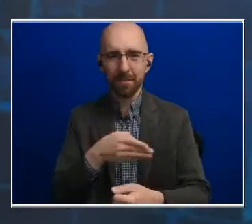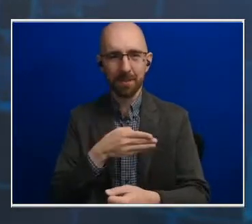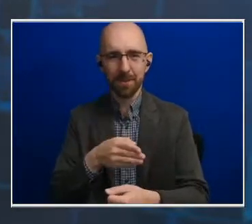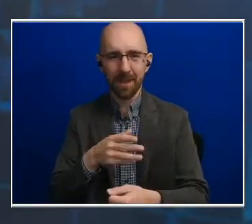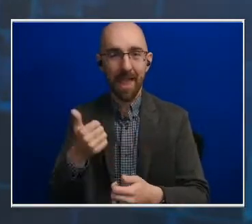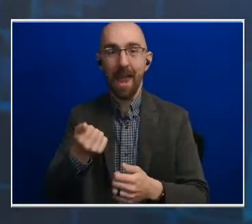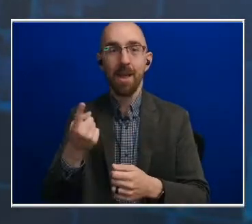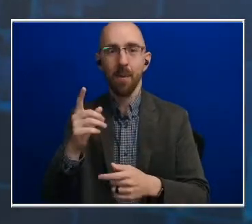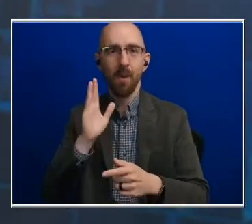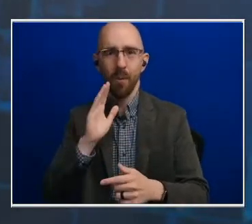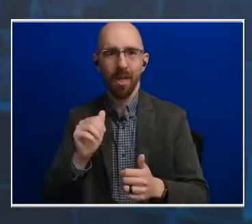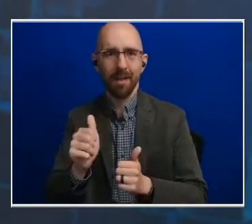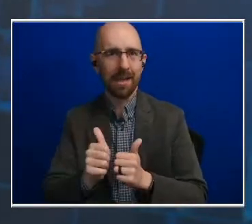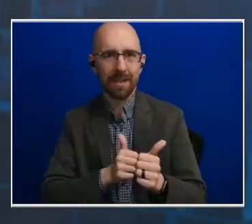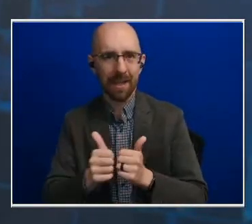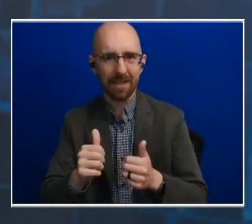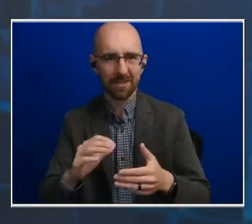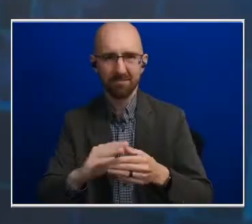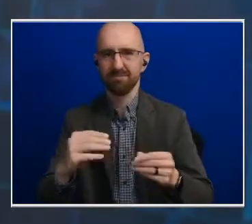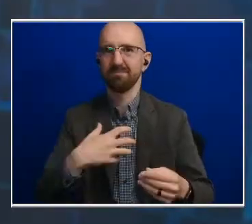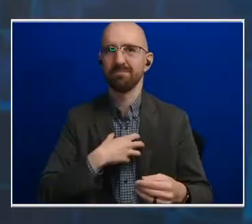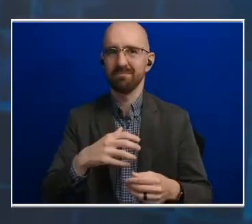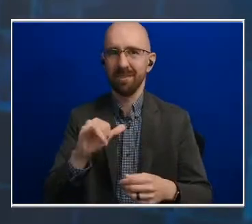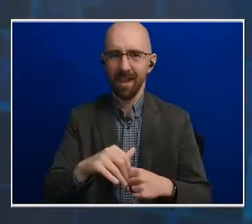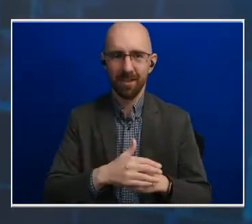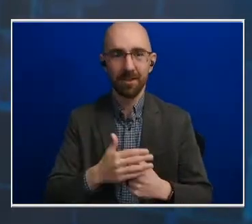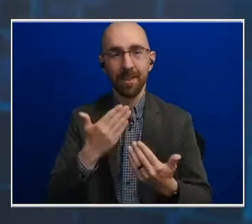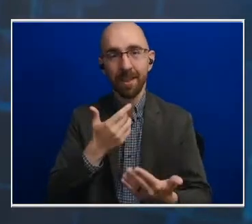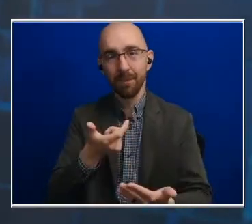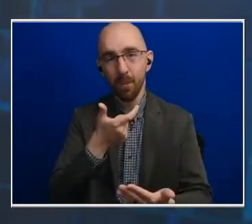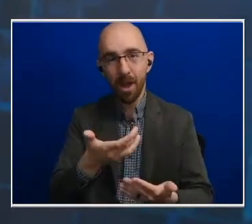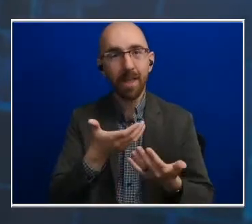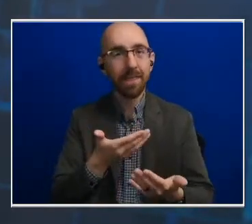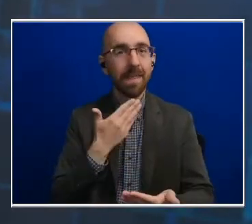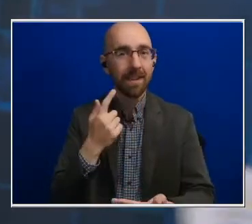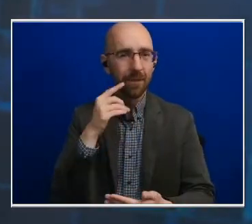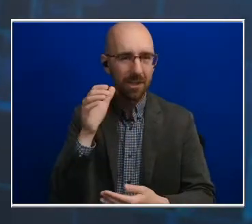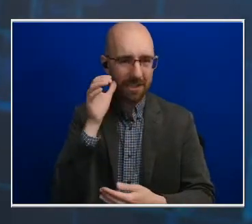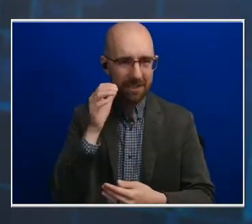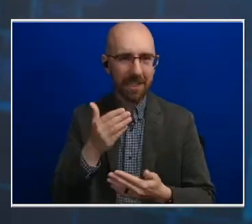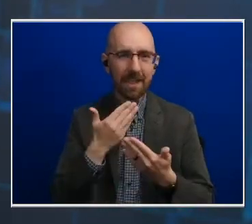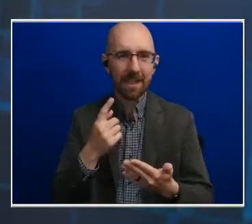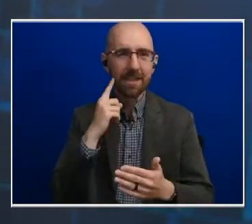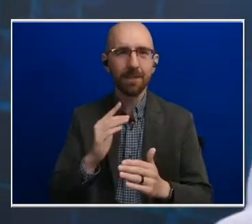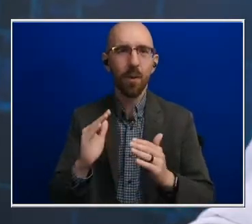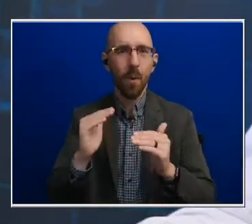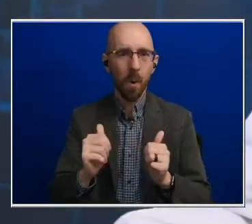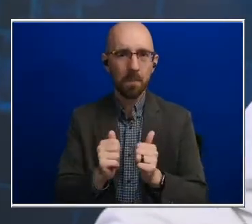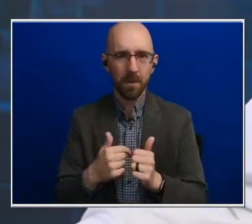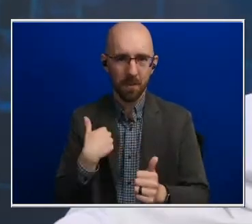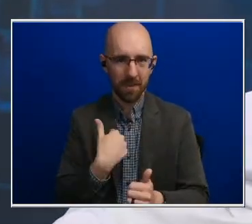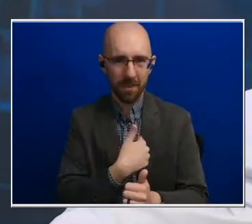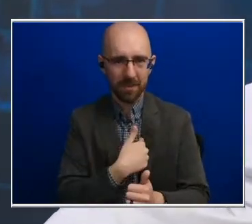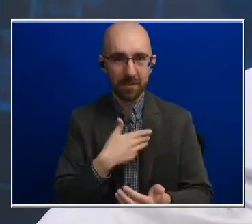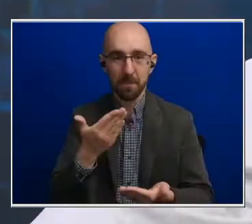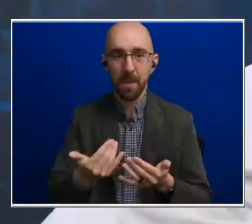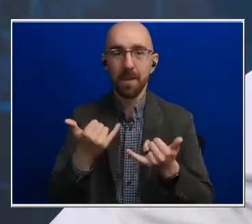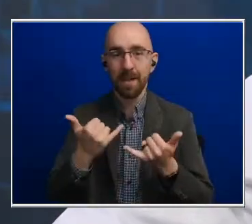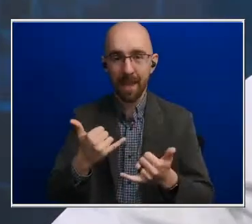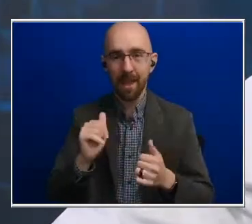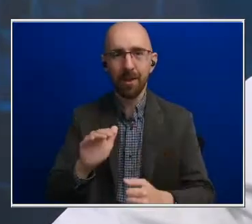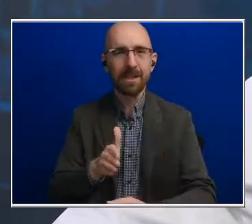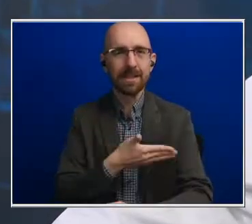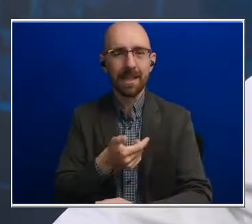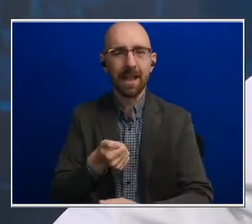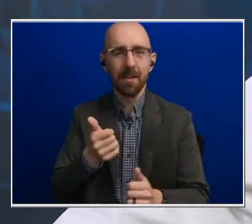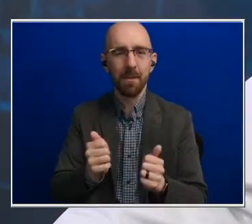thanks for watching, thanks for listening, thanks for hoping along with us. And maybe today you can sing a little along with us too.